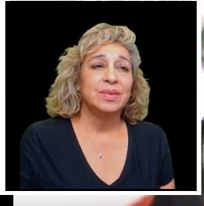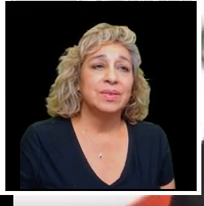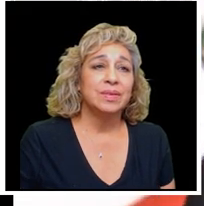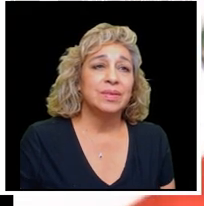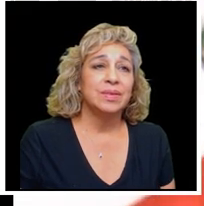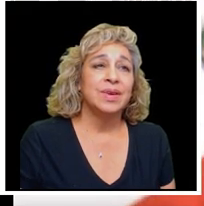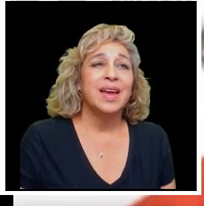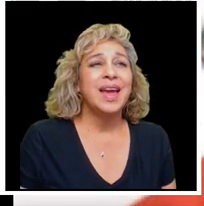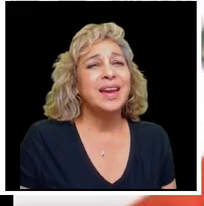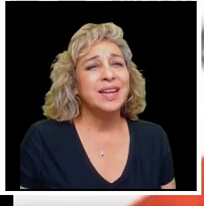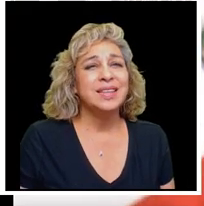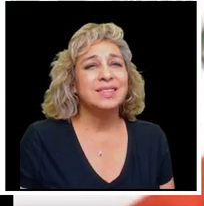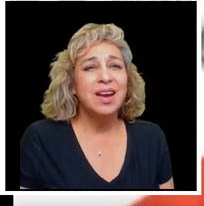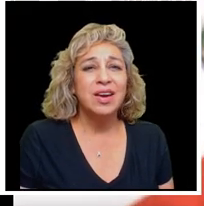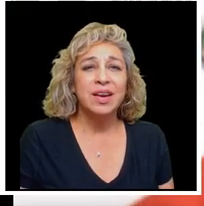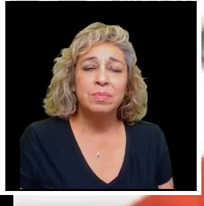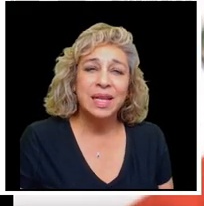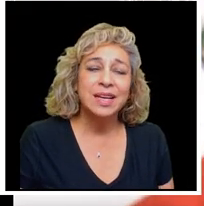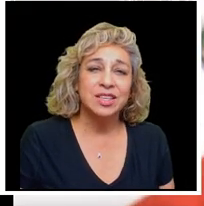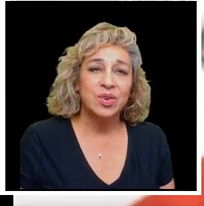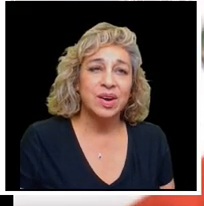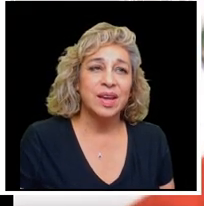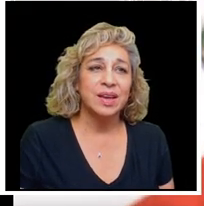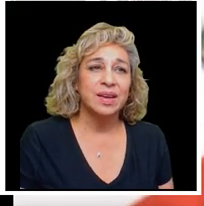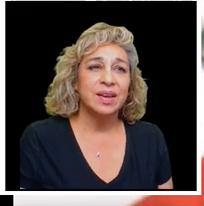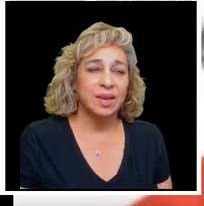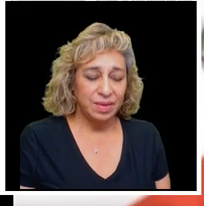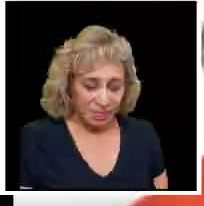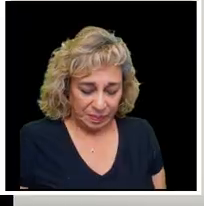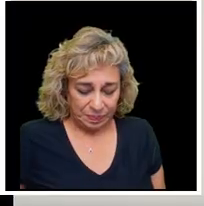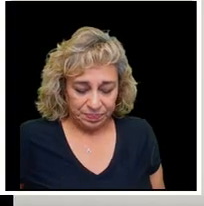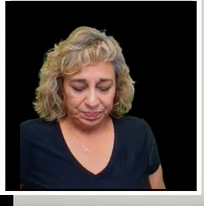and it is not obligatory